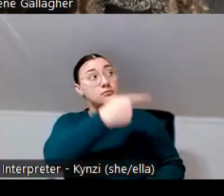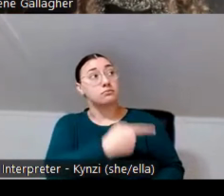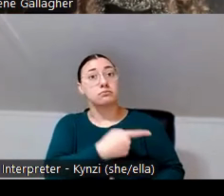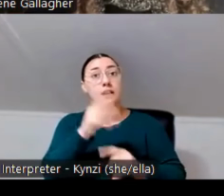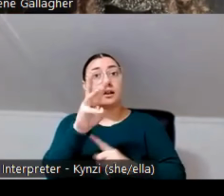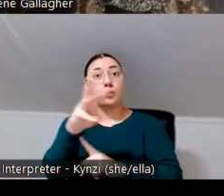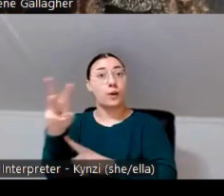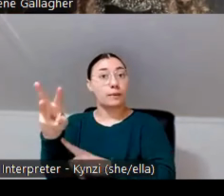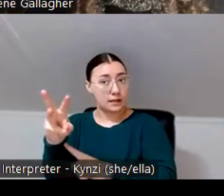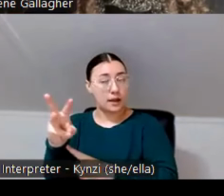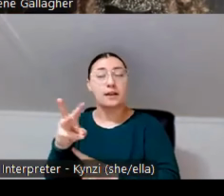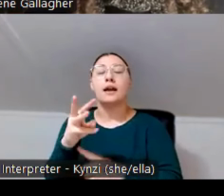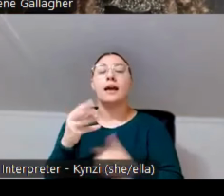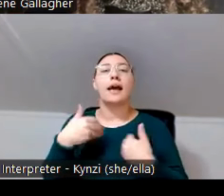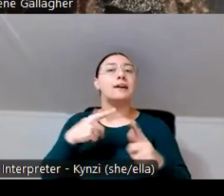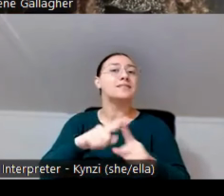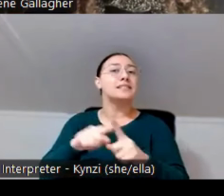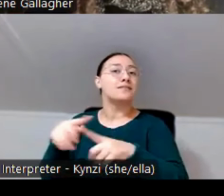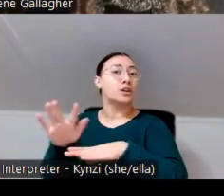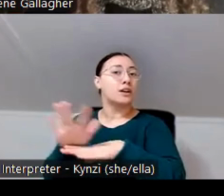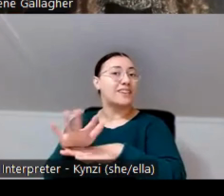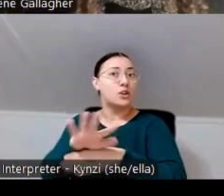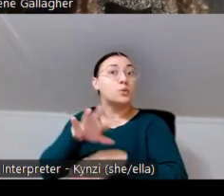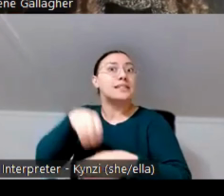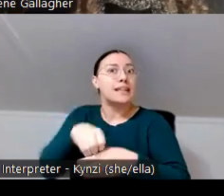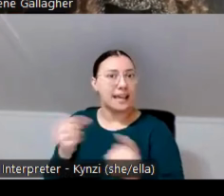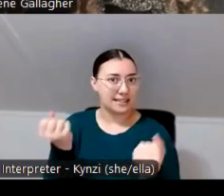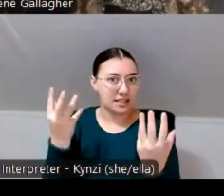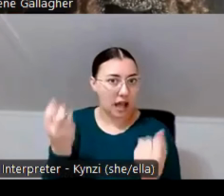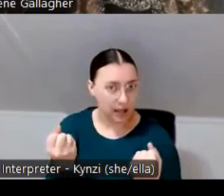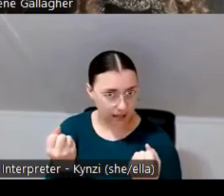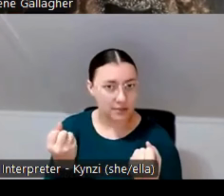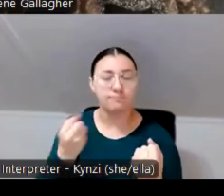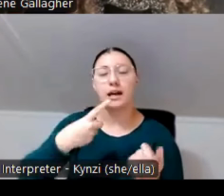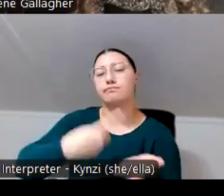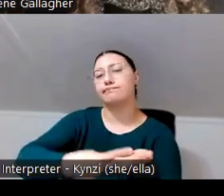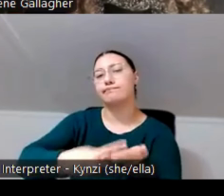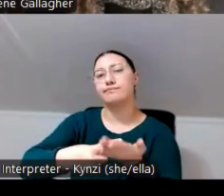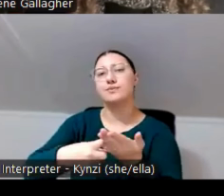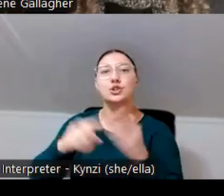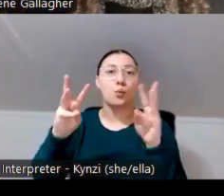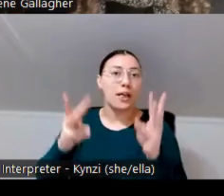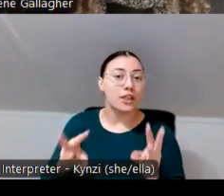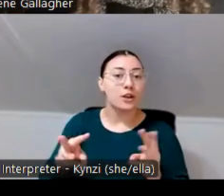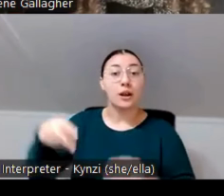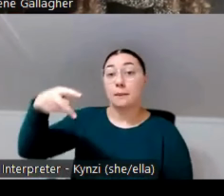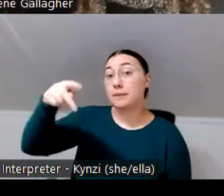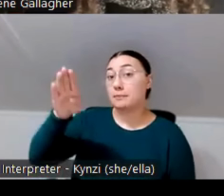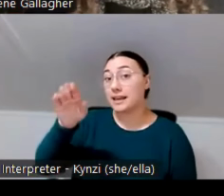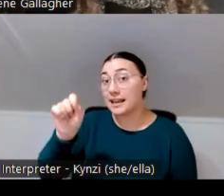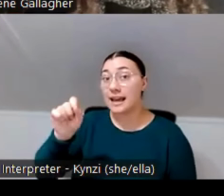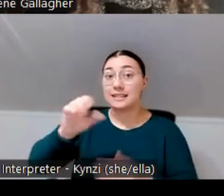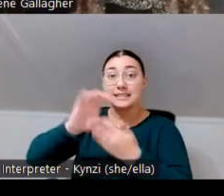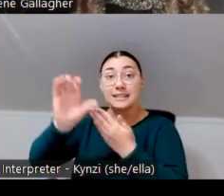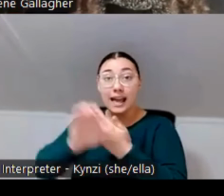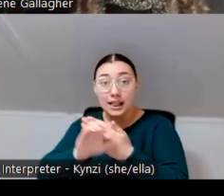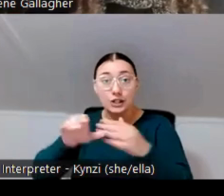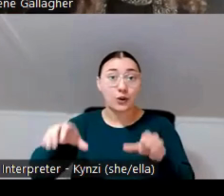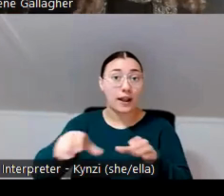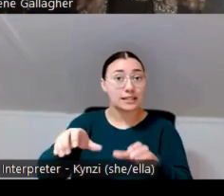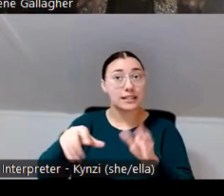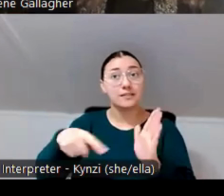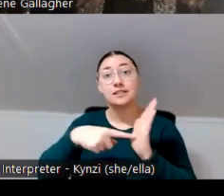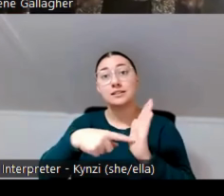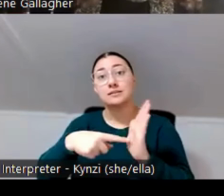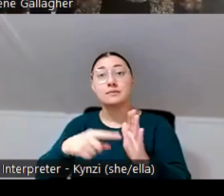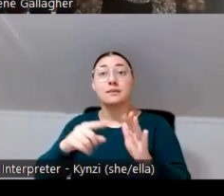in ASL that talk about the weather. There's a PBS Kids calendar of activities that all have to do with seasons